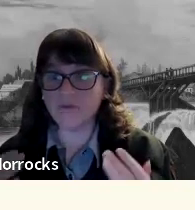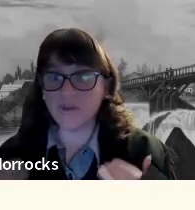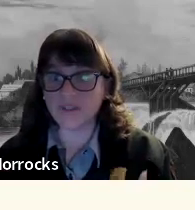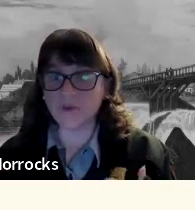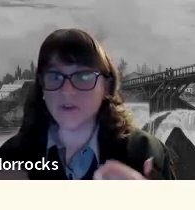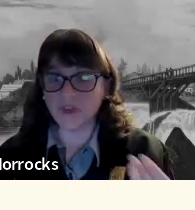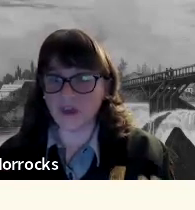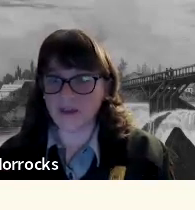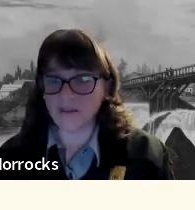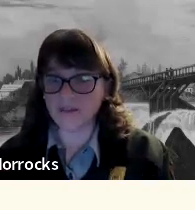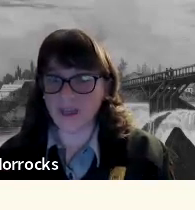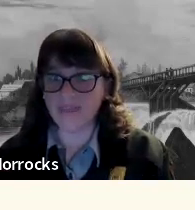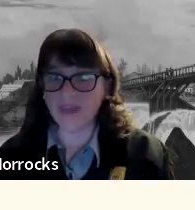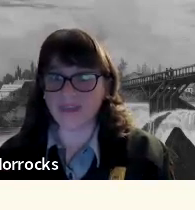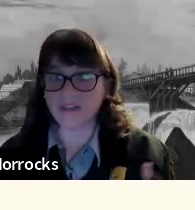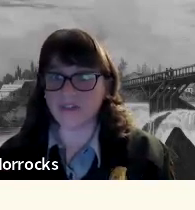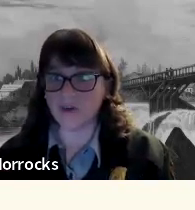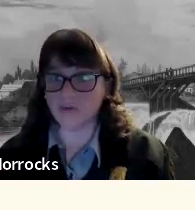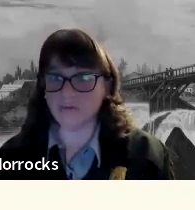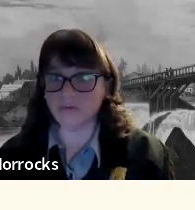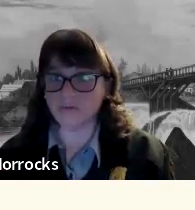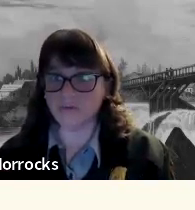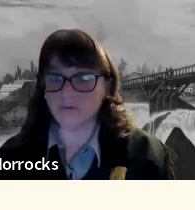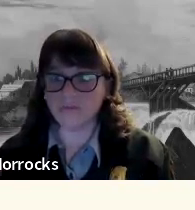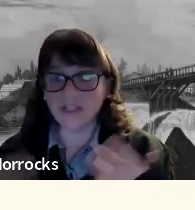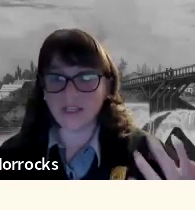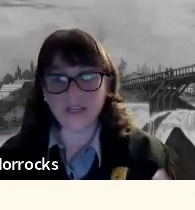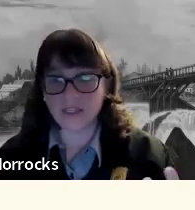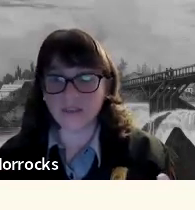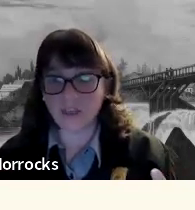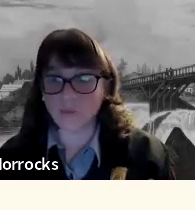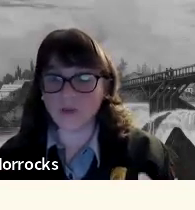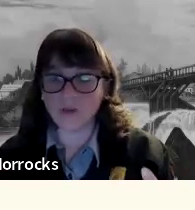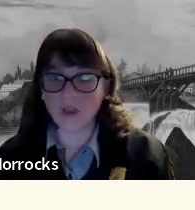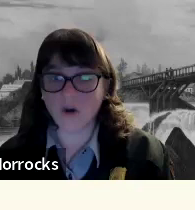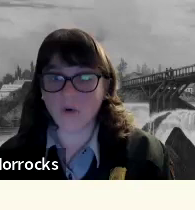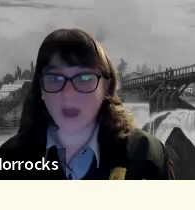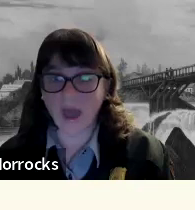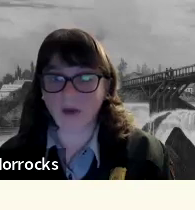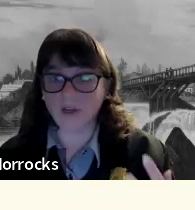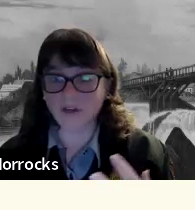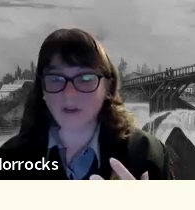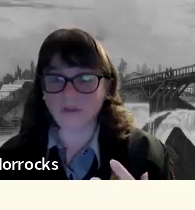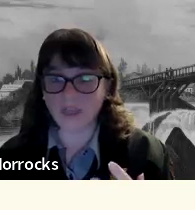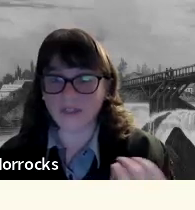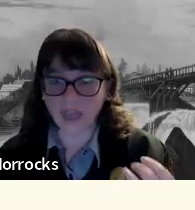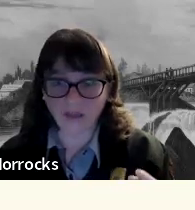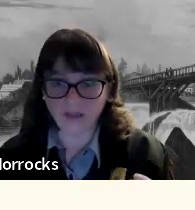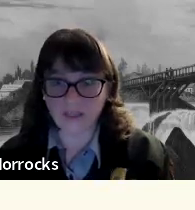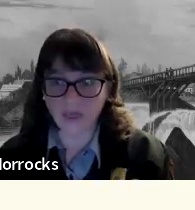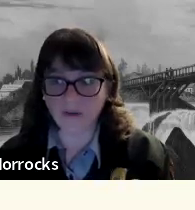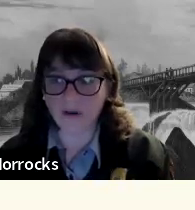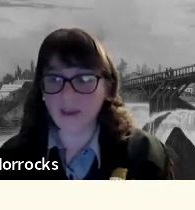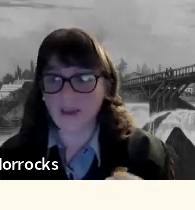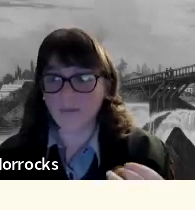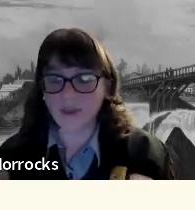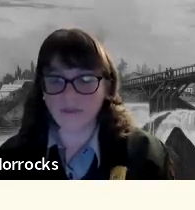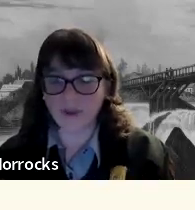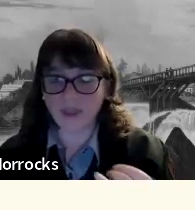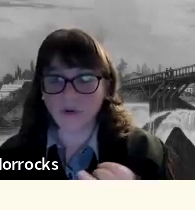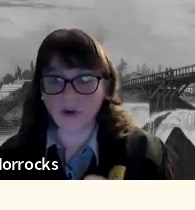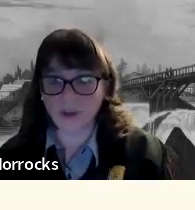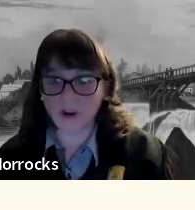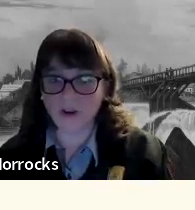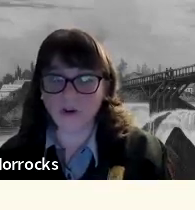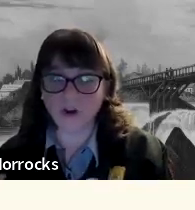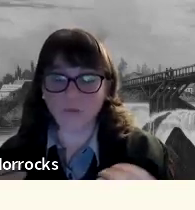that's invisible to us, and that's new. That the idea that you wouldn't know how your clothing is held together by